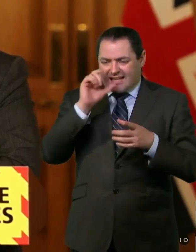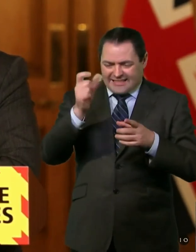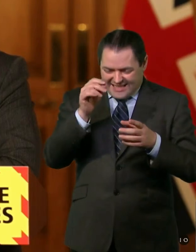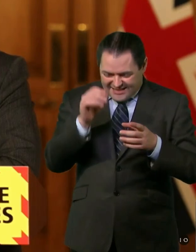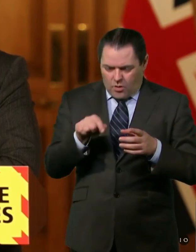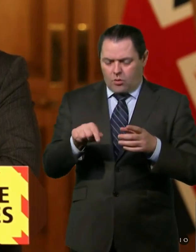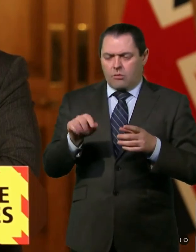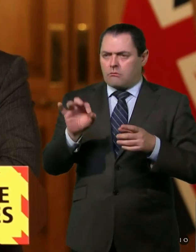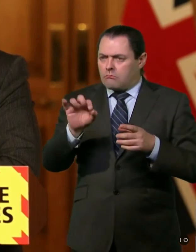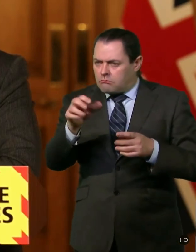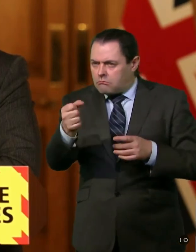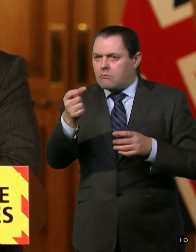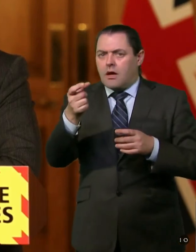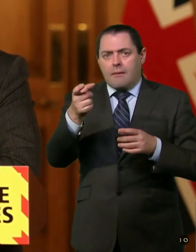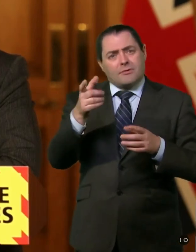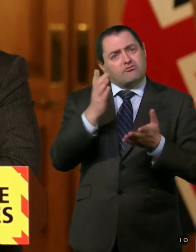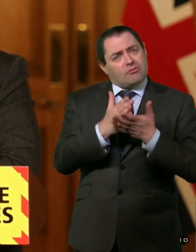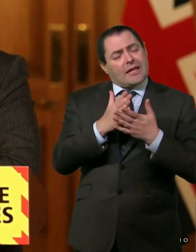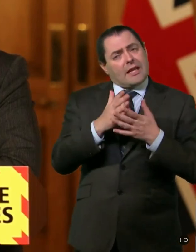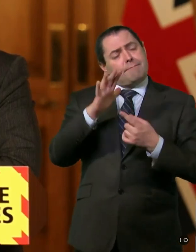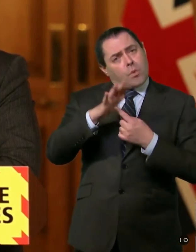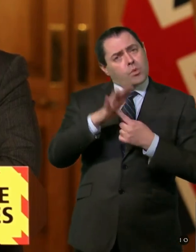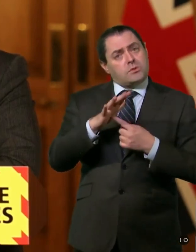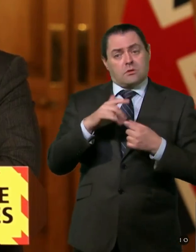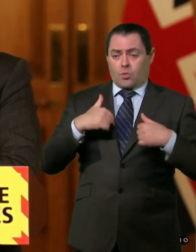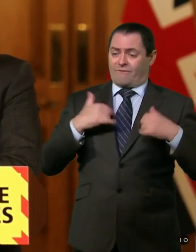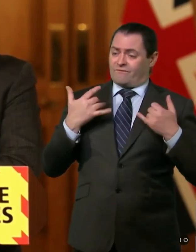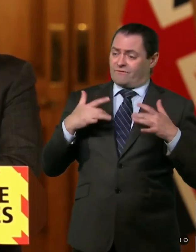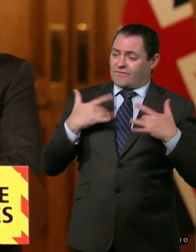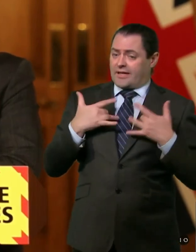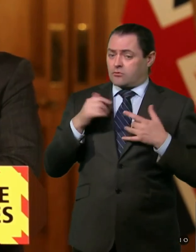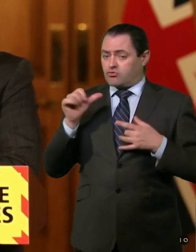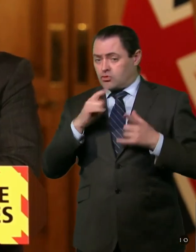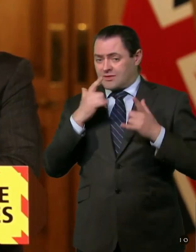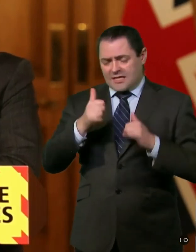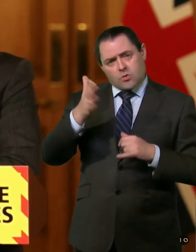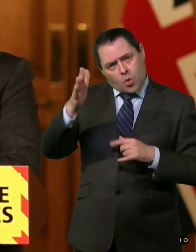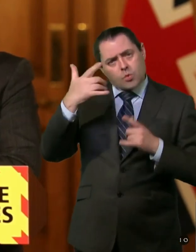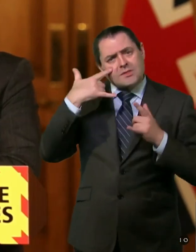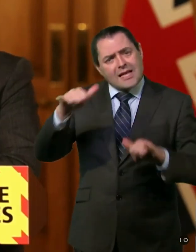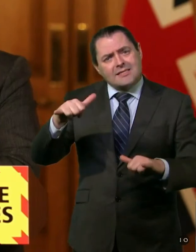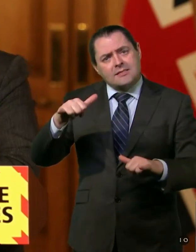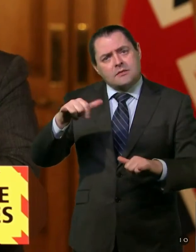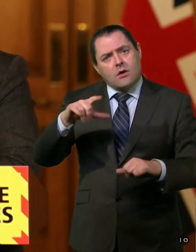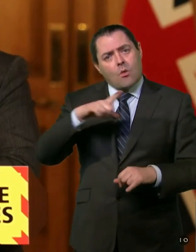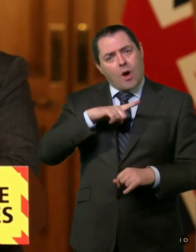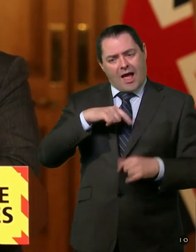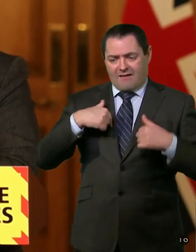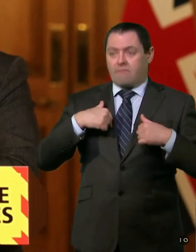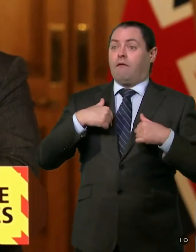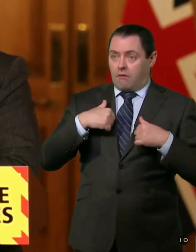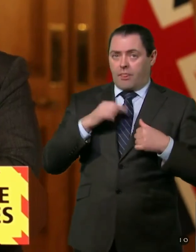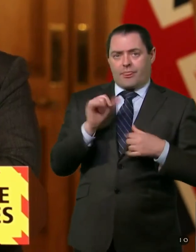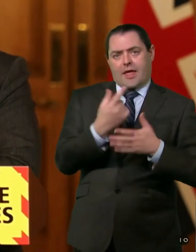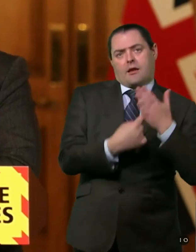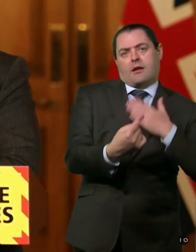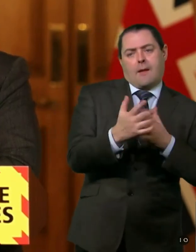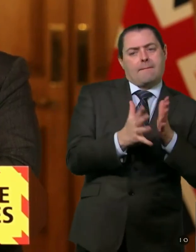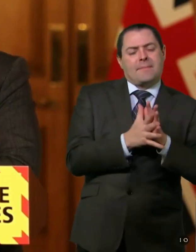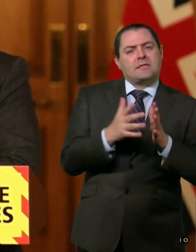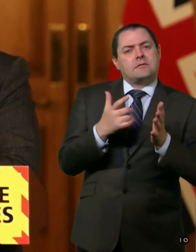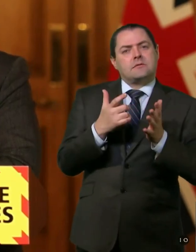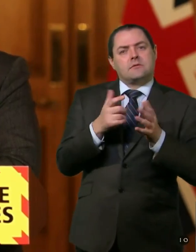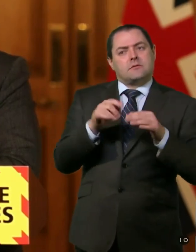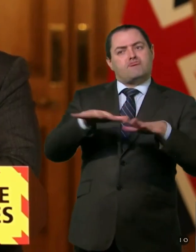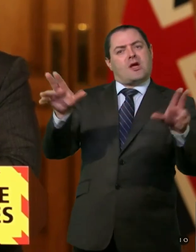drive down the R. But I don't think I'd be misrepresenting Patrick and scientific colleagues if I said